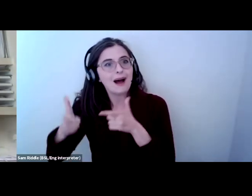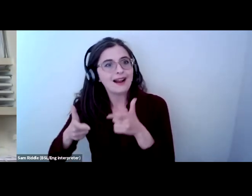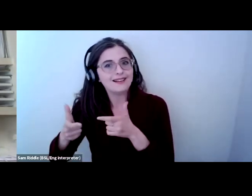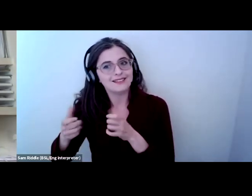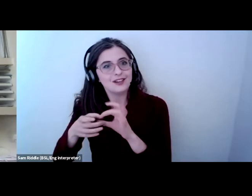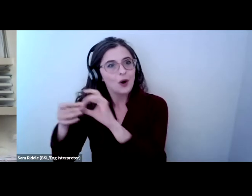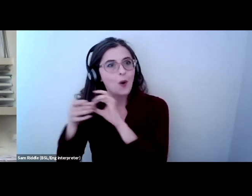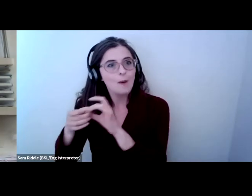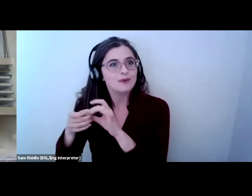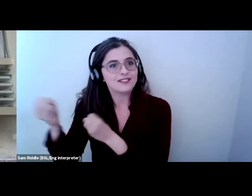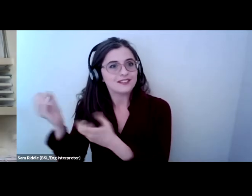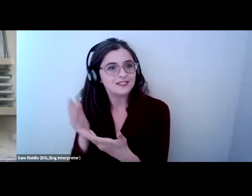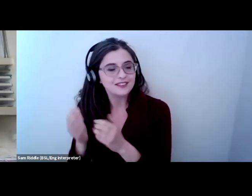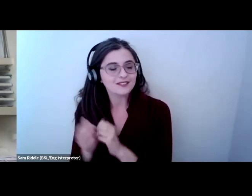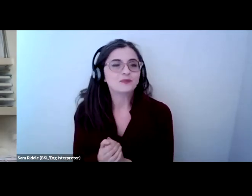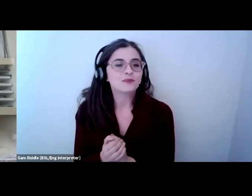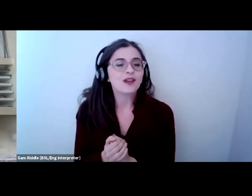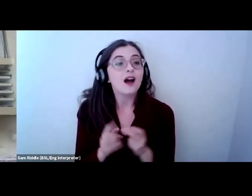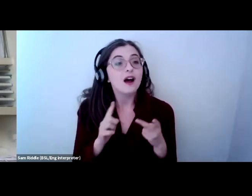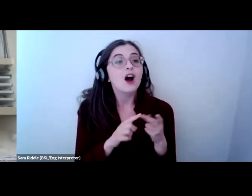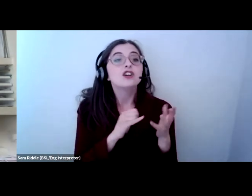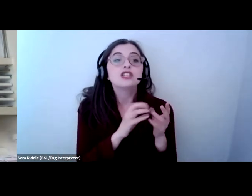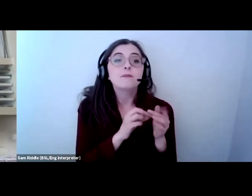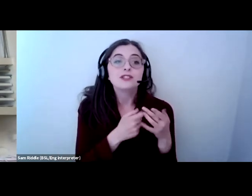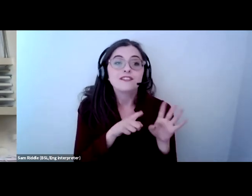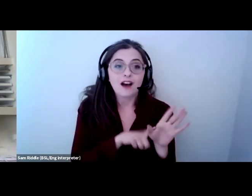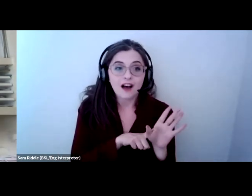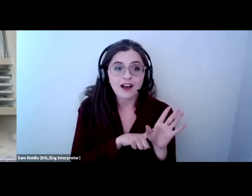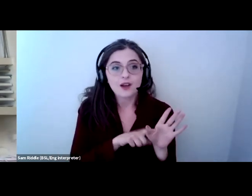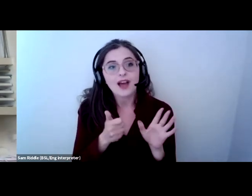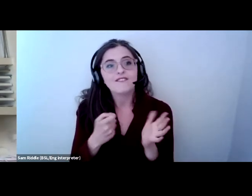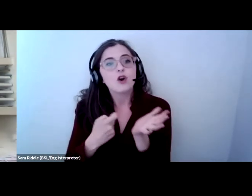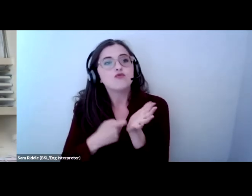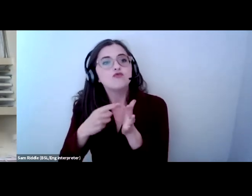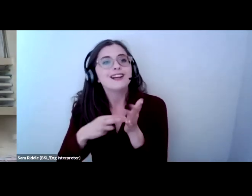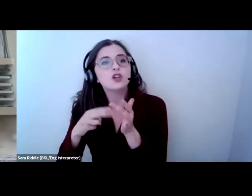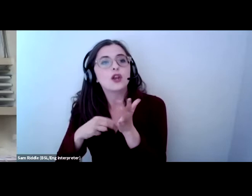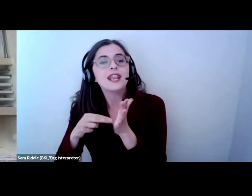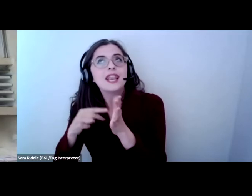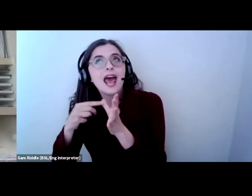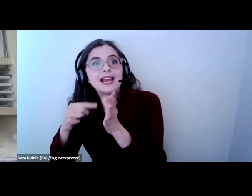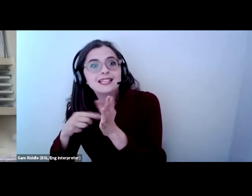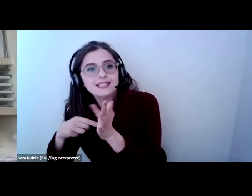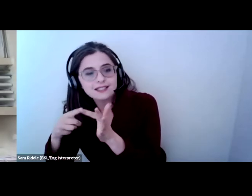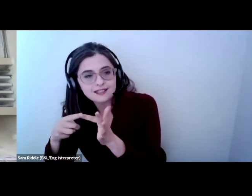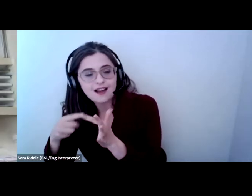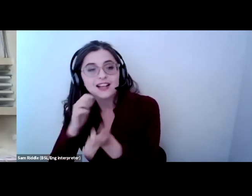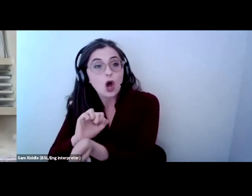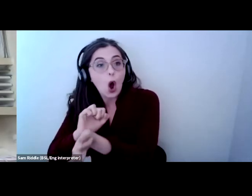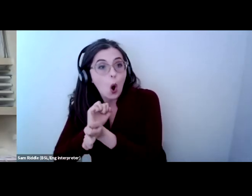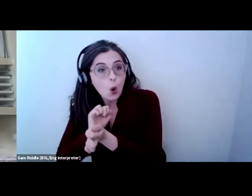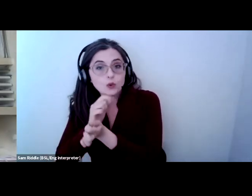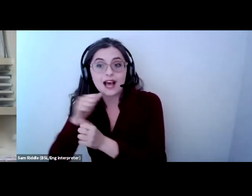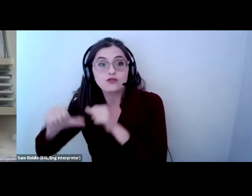platform. Spotify, we have Resonate, which is owned and run by musicians and